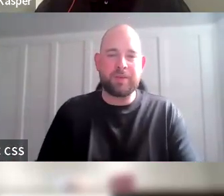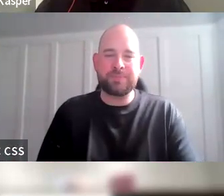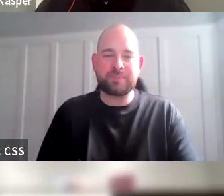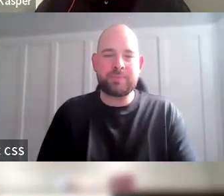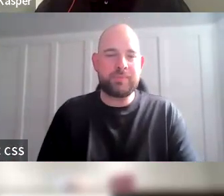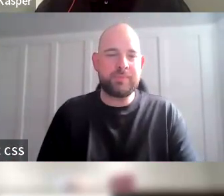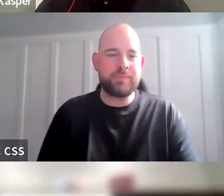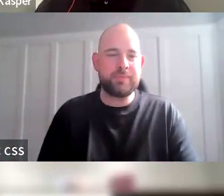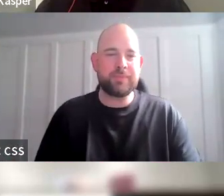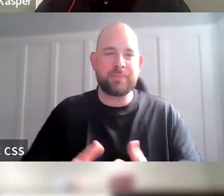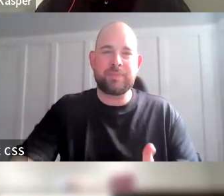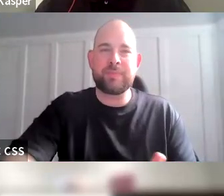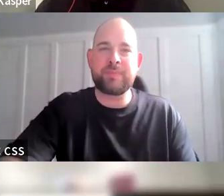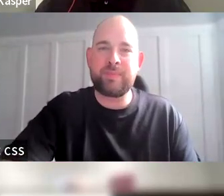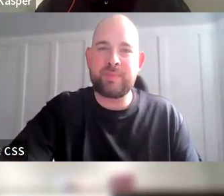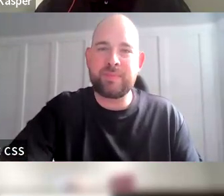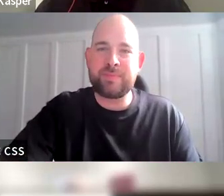today. Michael says, sure thing.